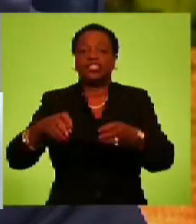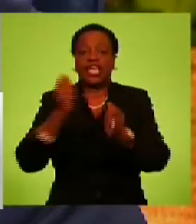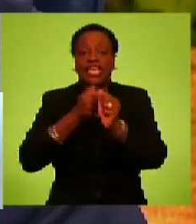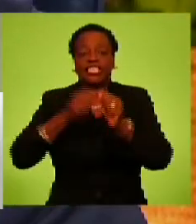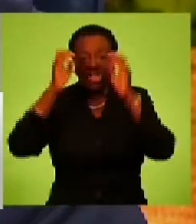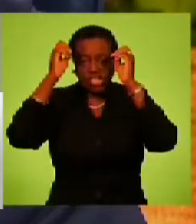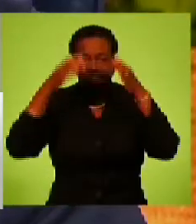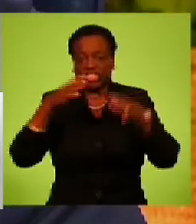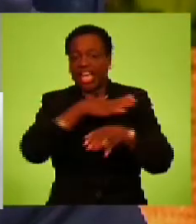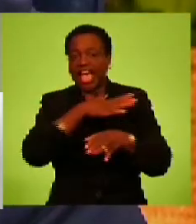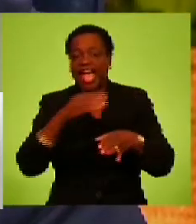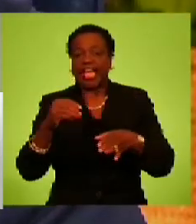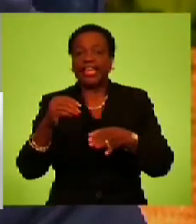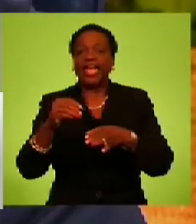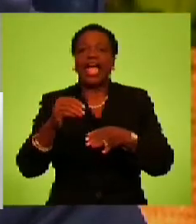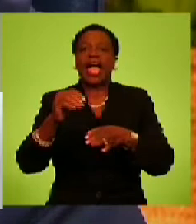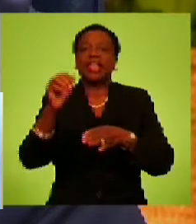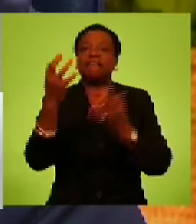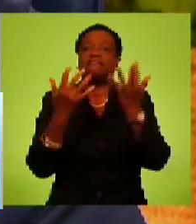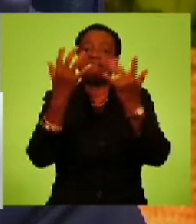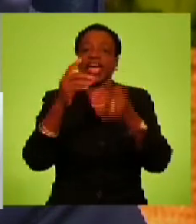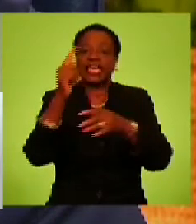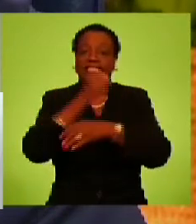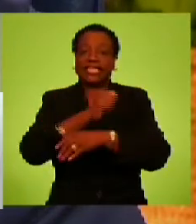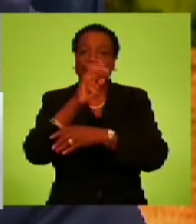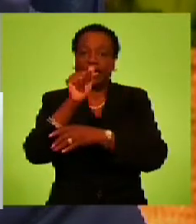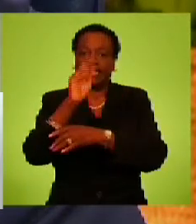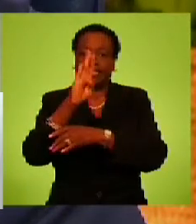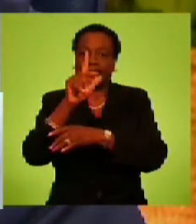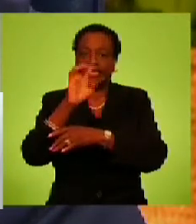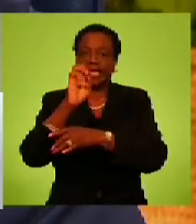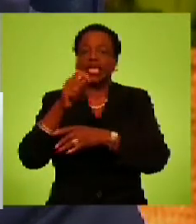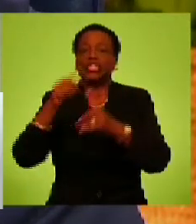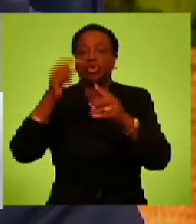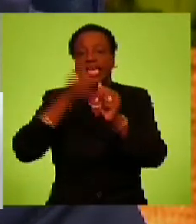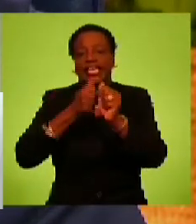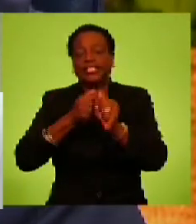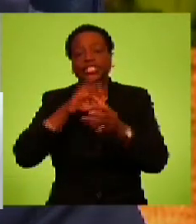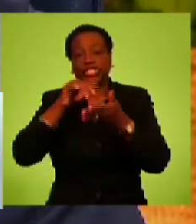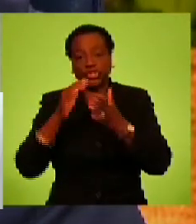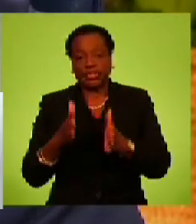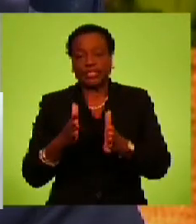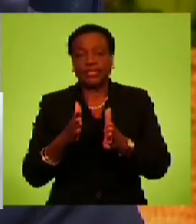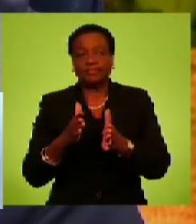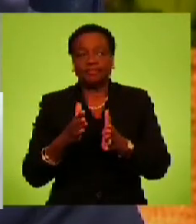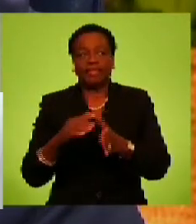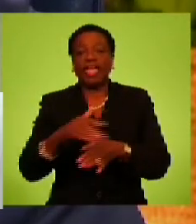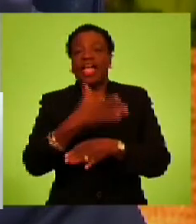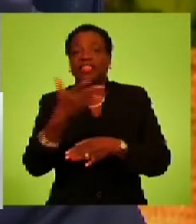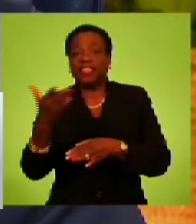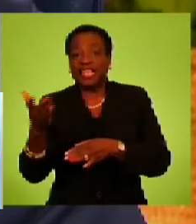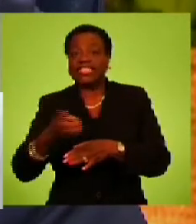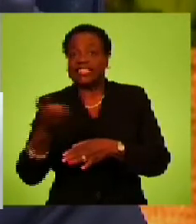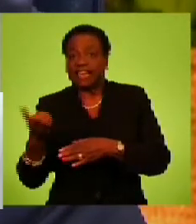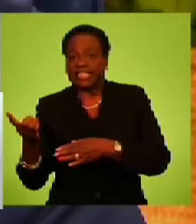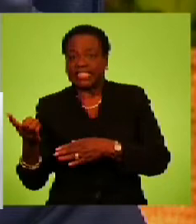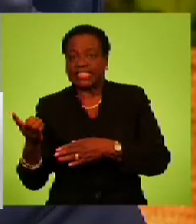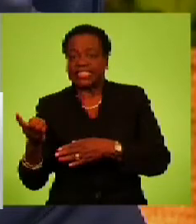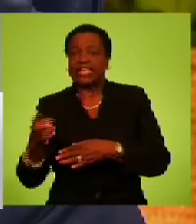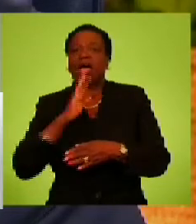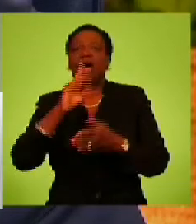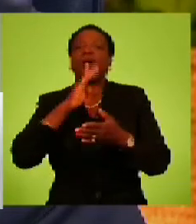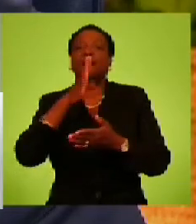projector were given to each teacher and an Amazon Fire tablet to each student.